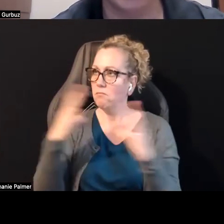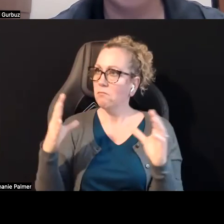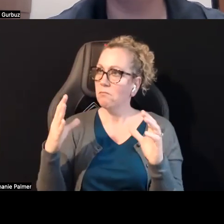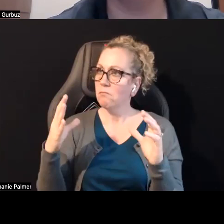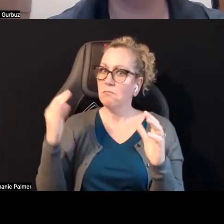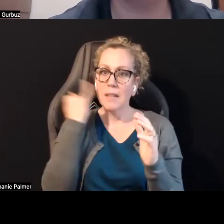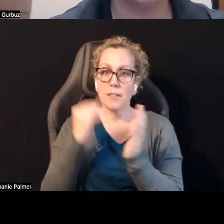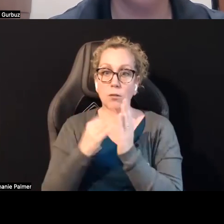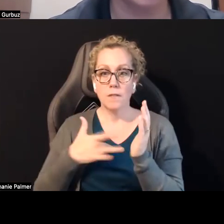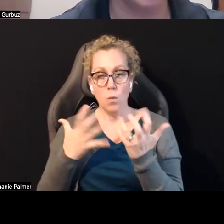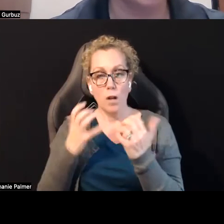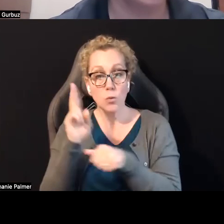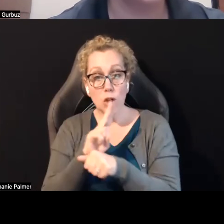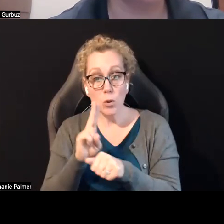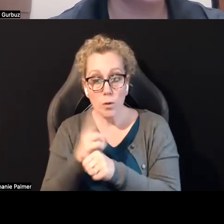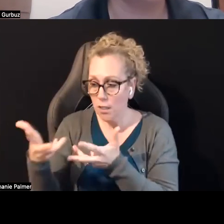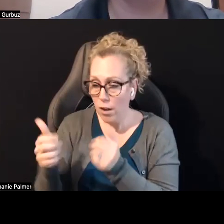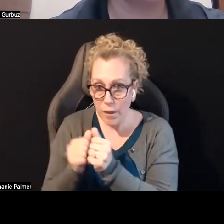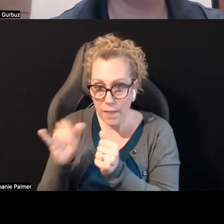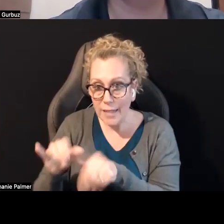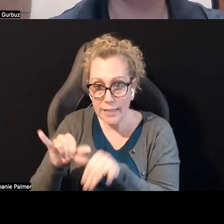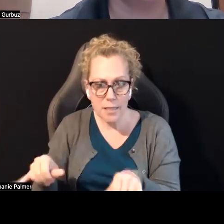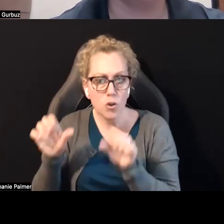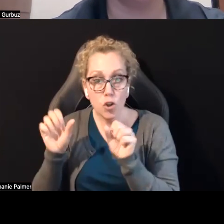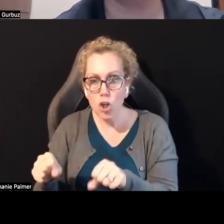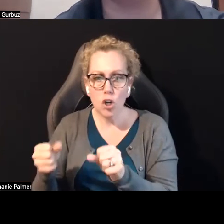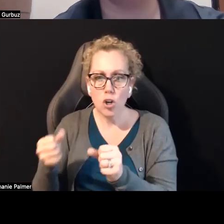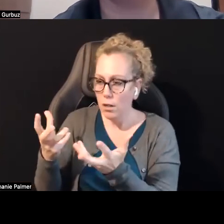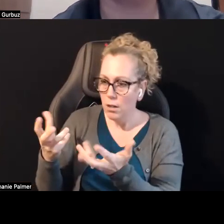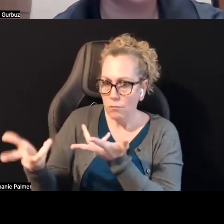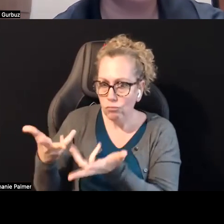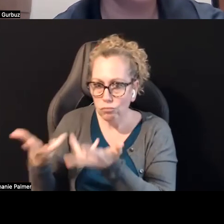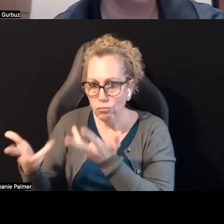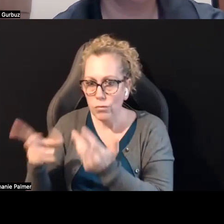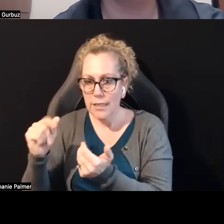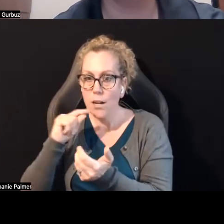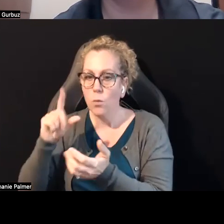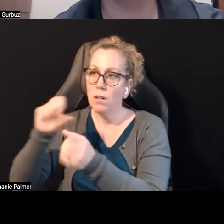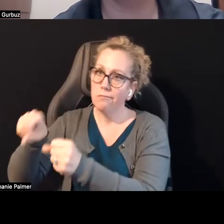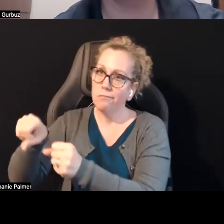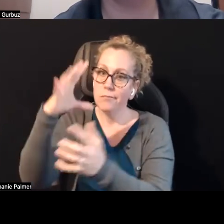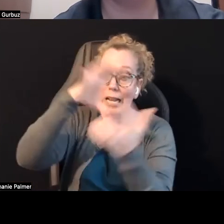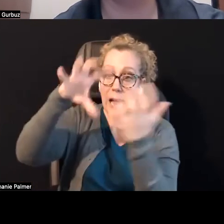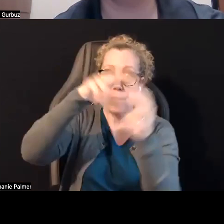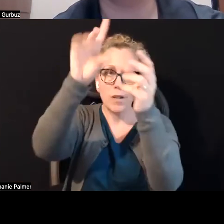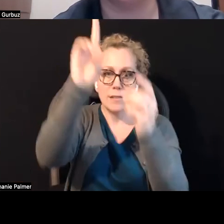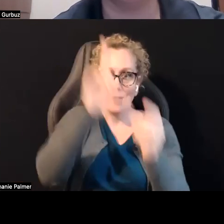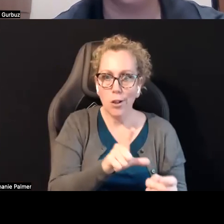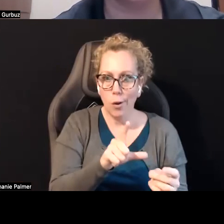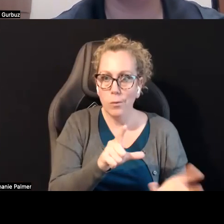they wanted, however much they wanted. The data would kind of be continually dropped down to the cloud, where we could